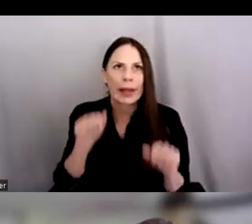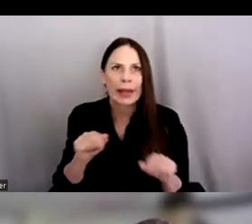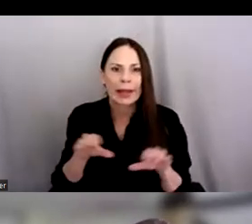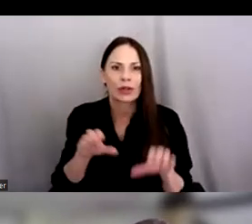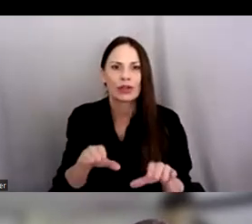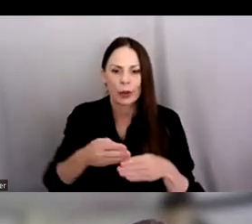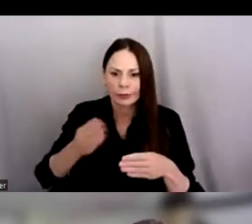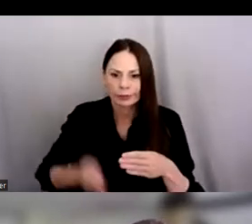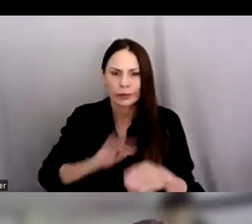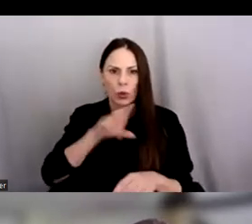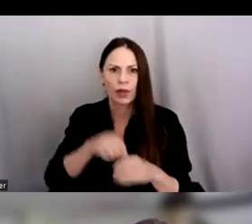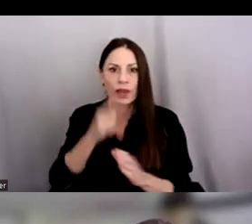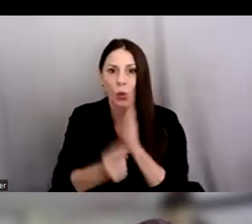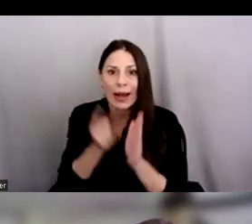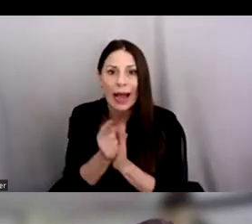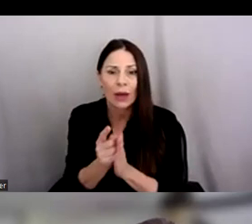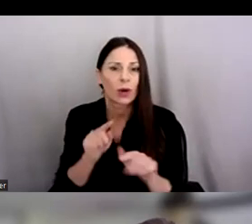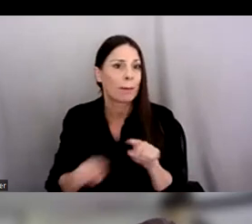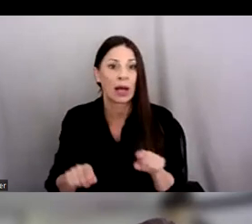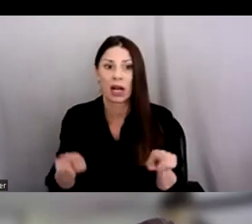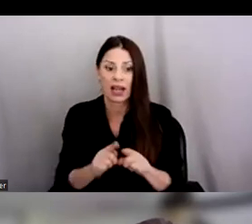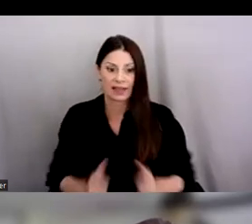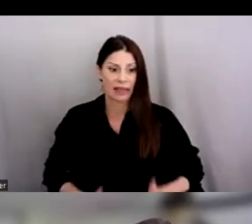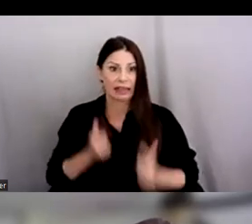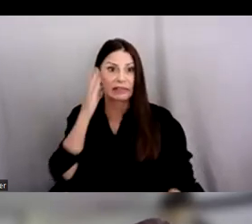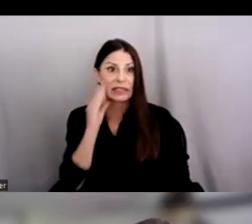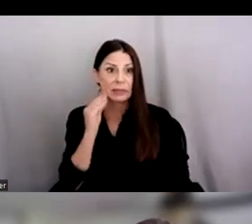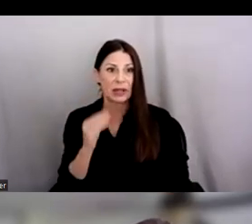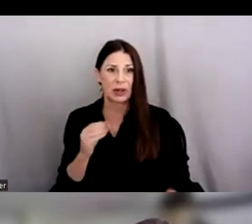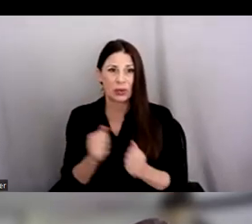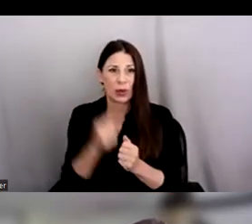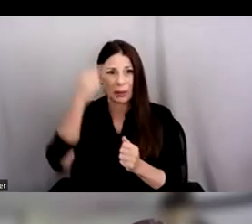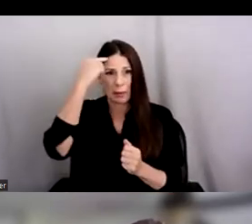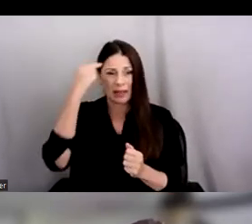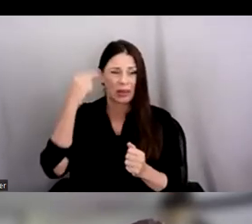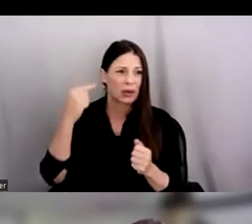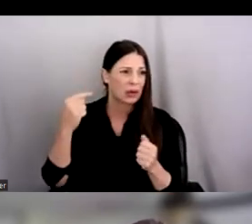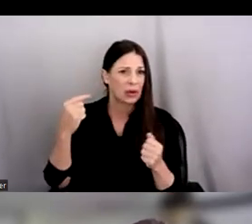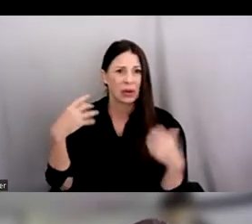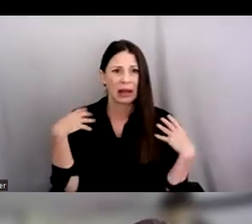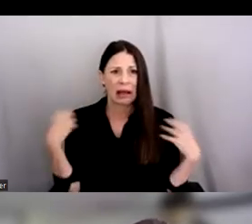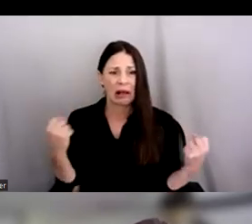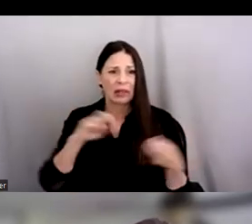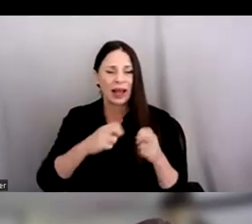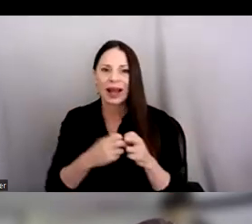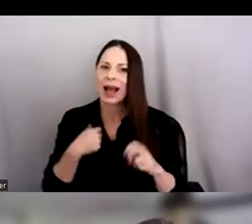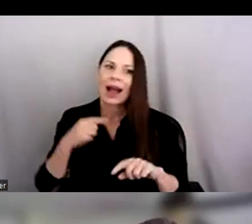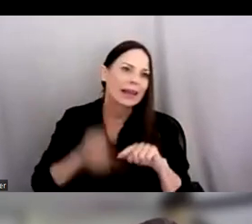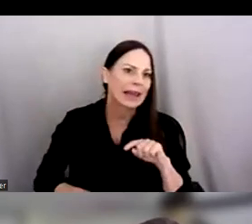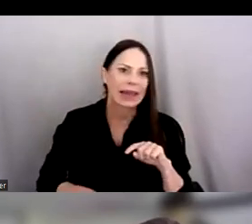health issues, I'm not able to go through a whole year report in an hour to send to the